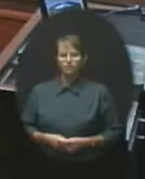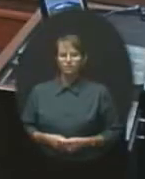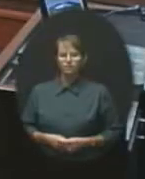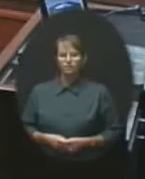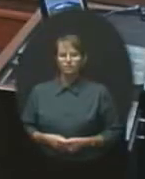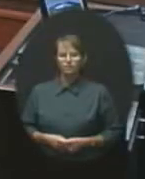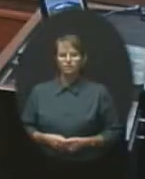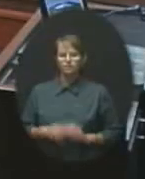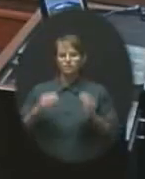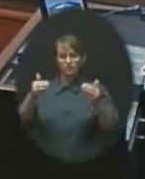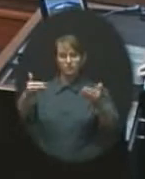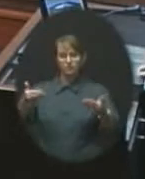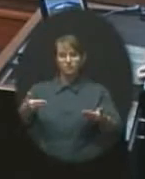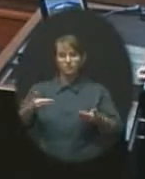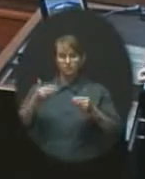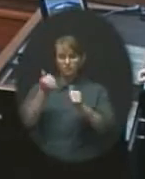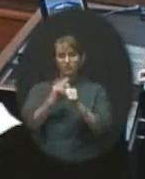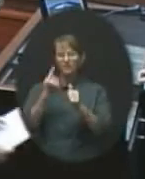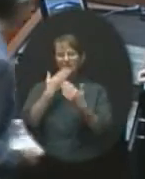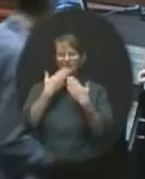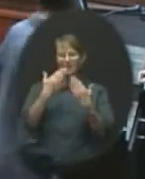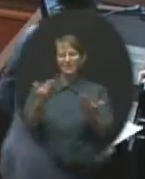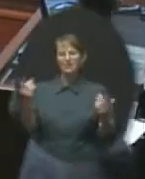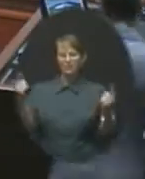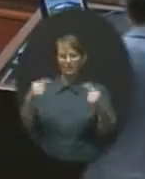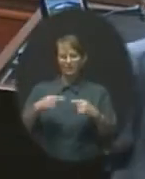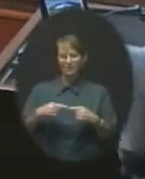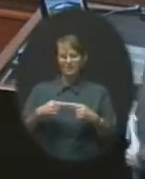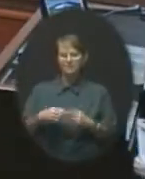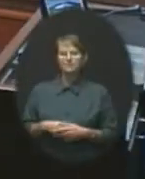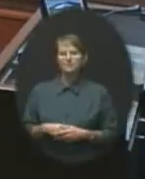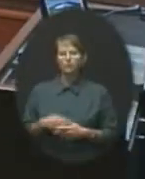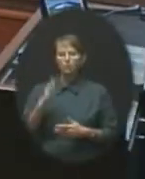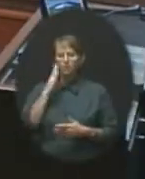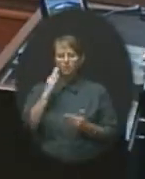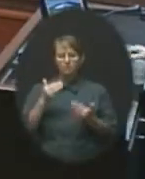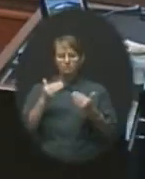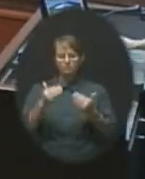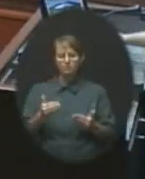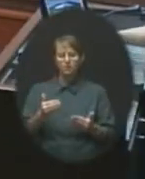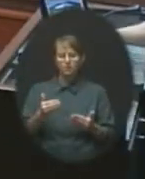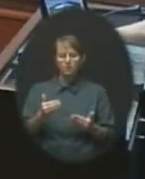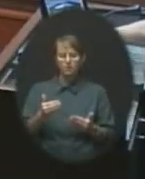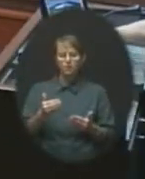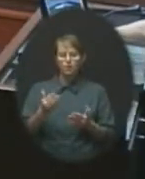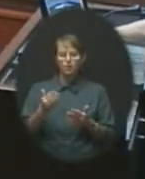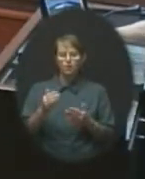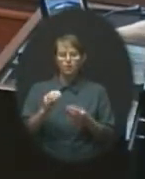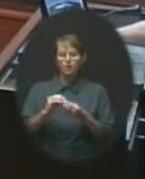Welcome, everyone. Thank you for being here. We're going to proceed with item 2.01.